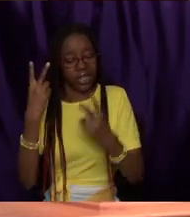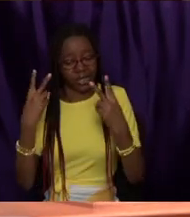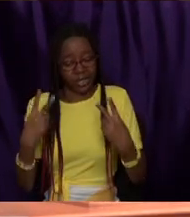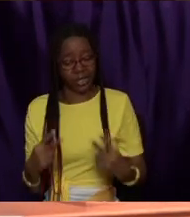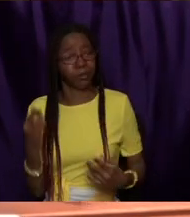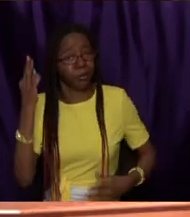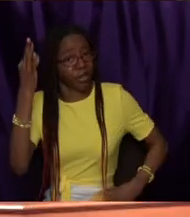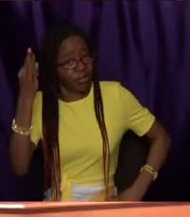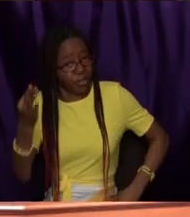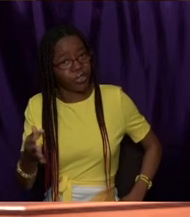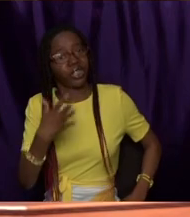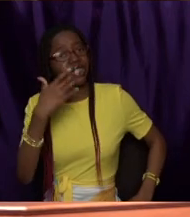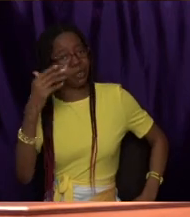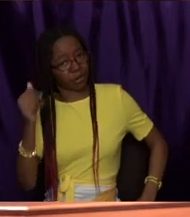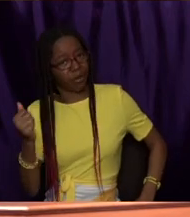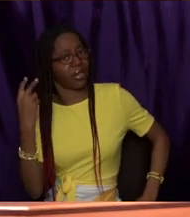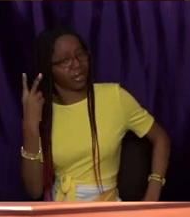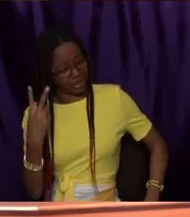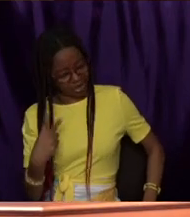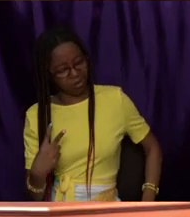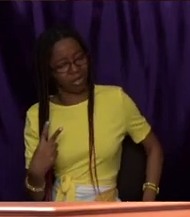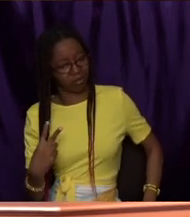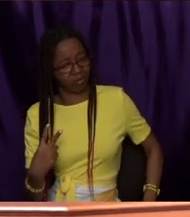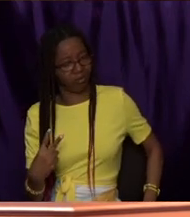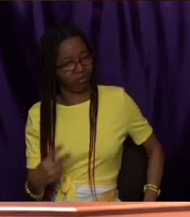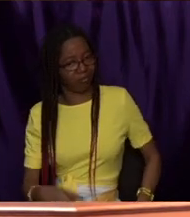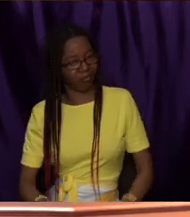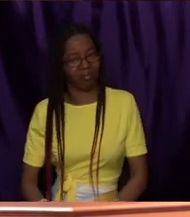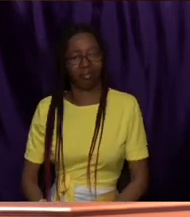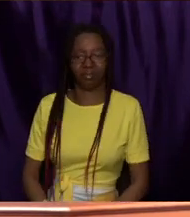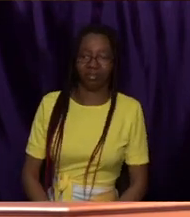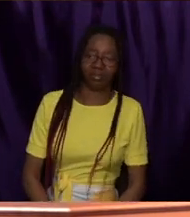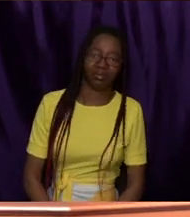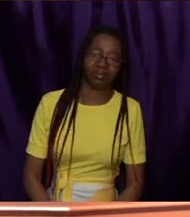my future, and it looks better. I see me.